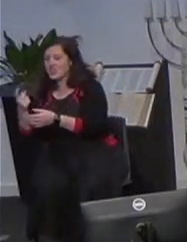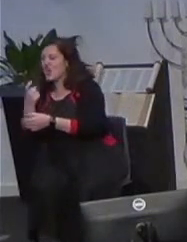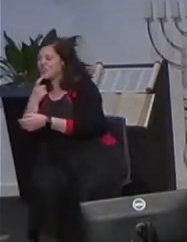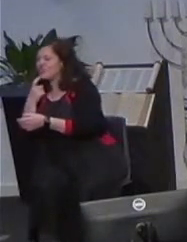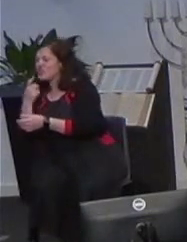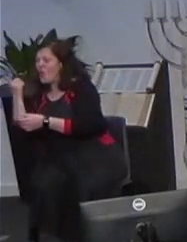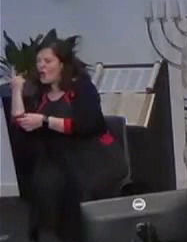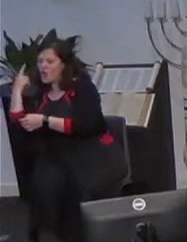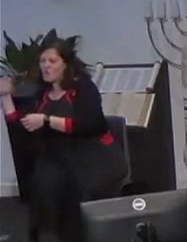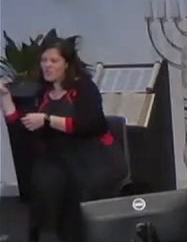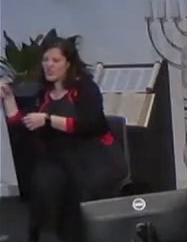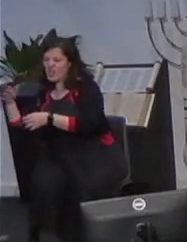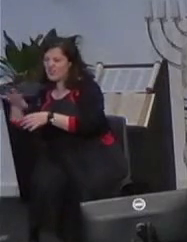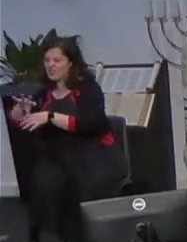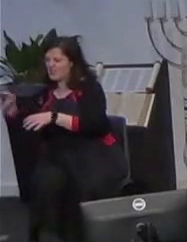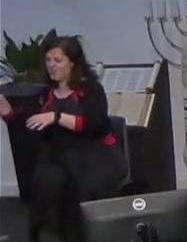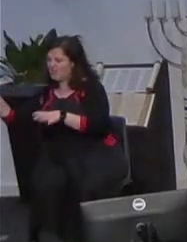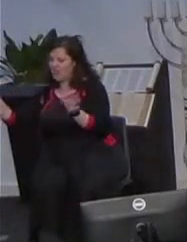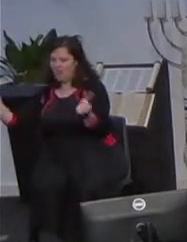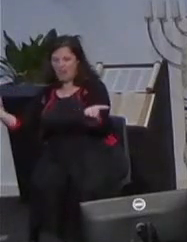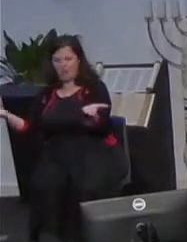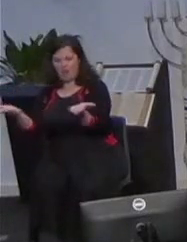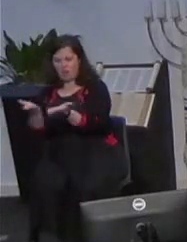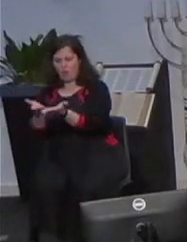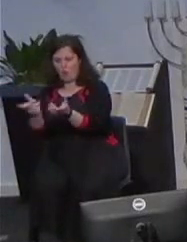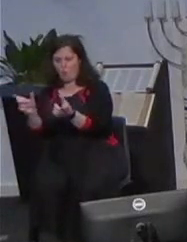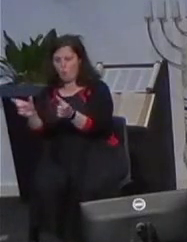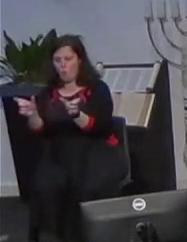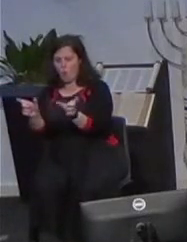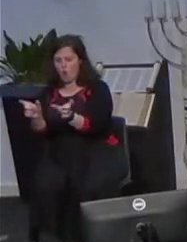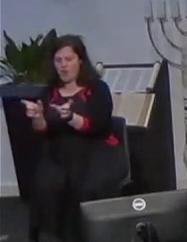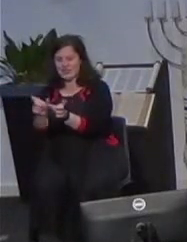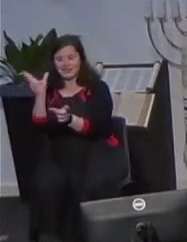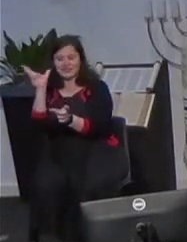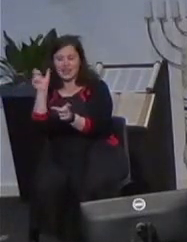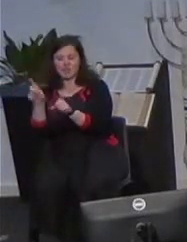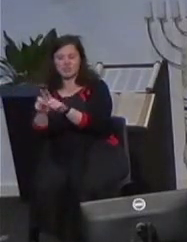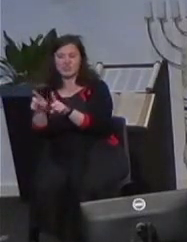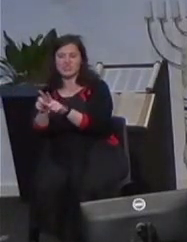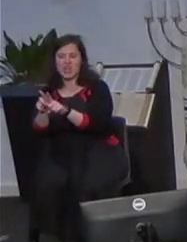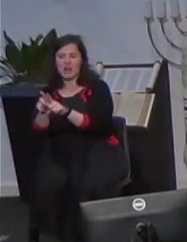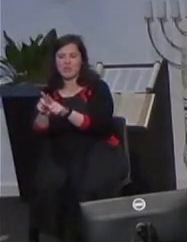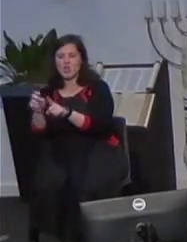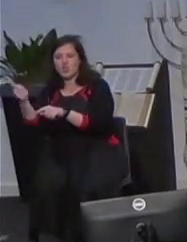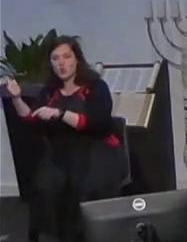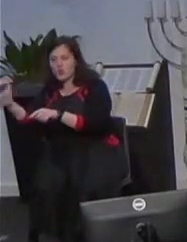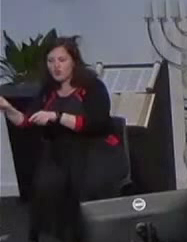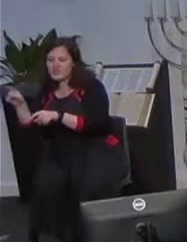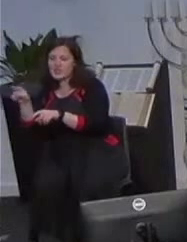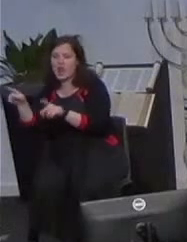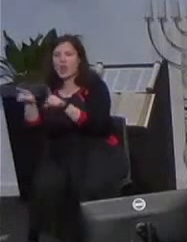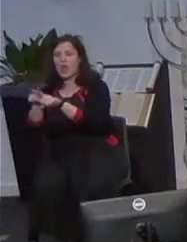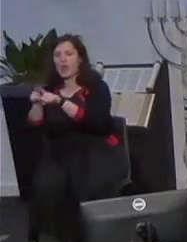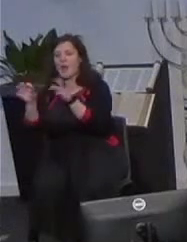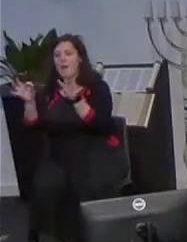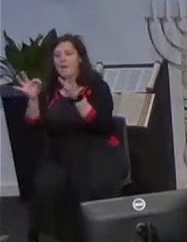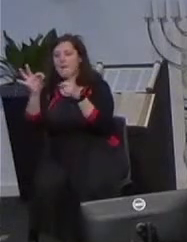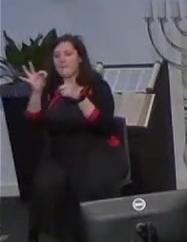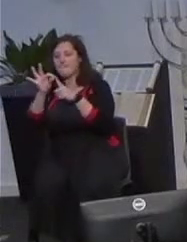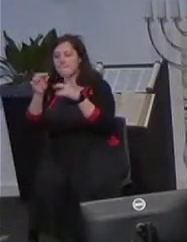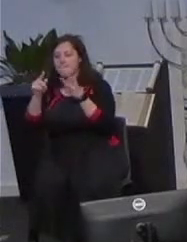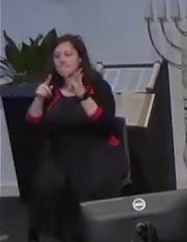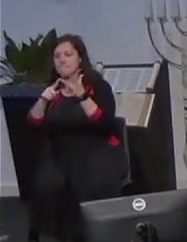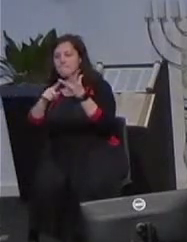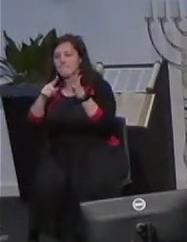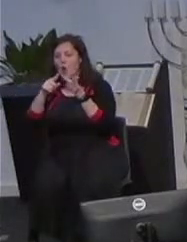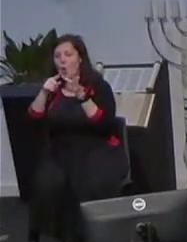rejected. So there's that play on words again. And throughout prophecy, there is this link between the son and